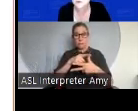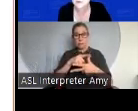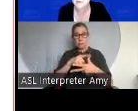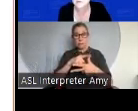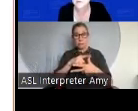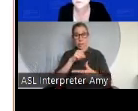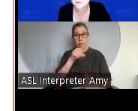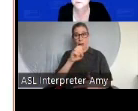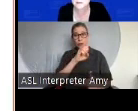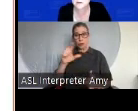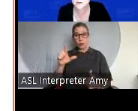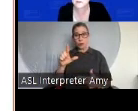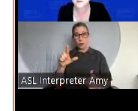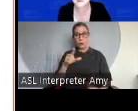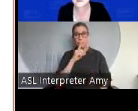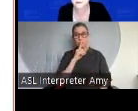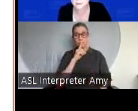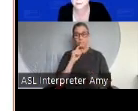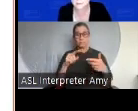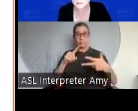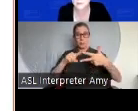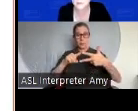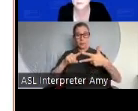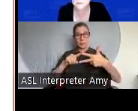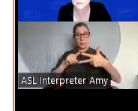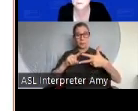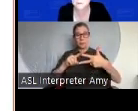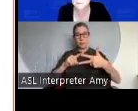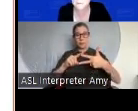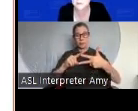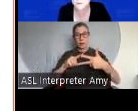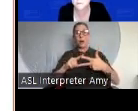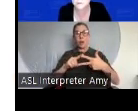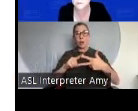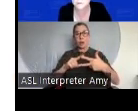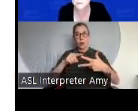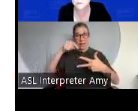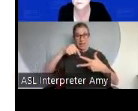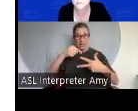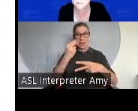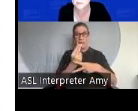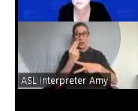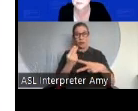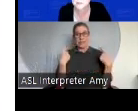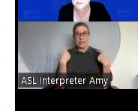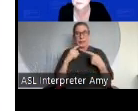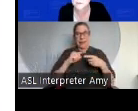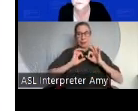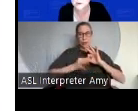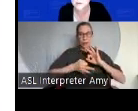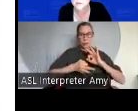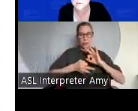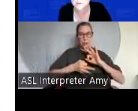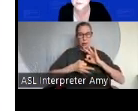Zul, you are not with us. We will then call upon our next commenter who is going to be interpreted through our Spanish interpretation. So